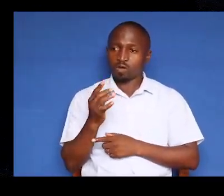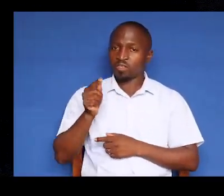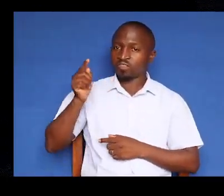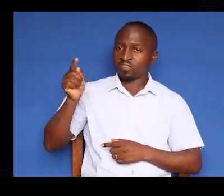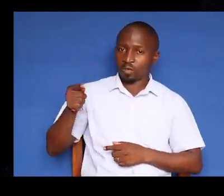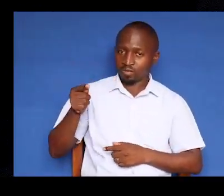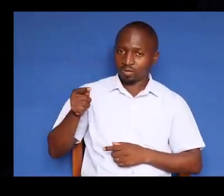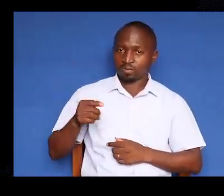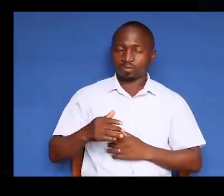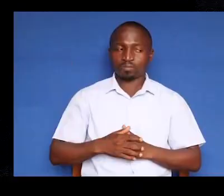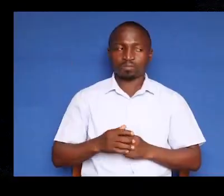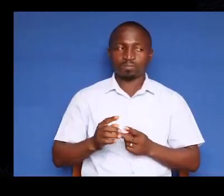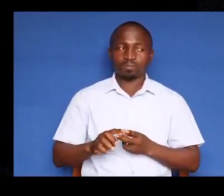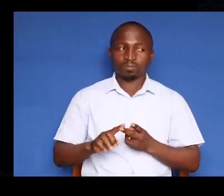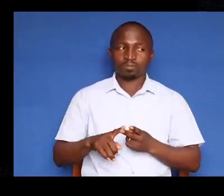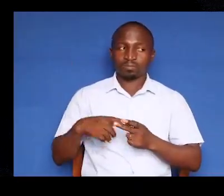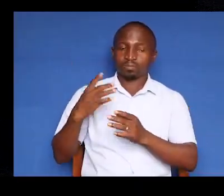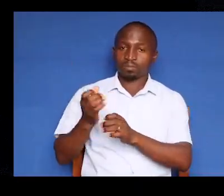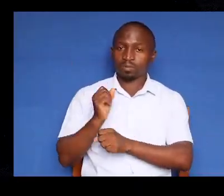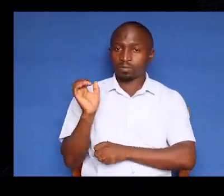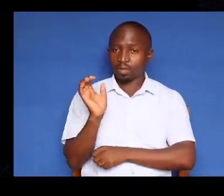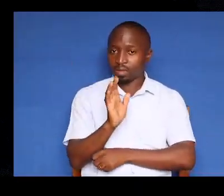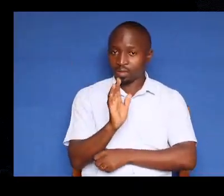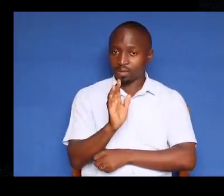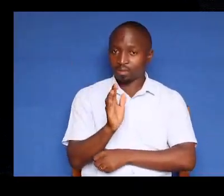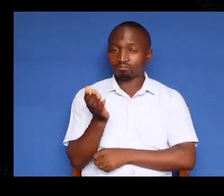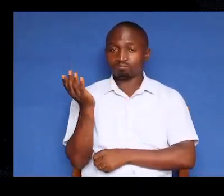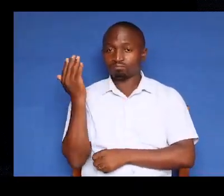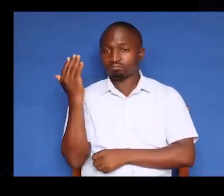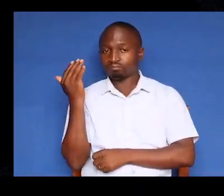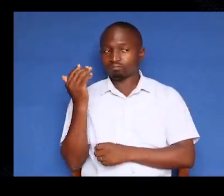4,000. His income was